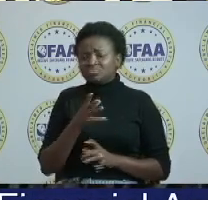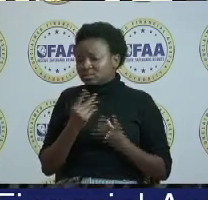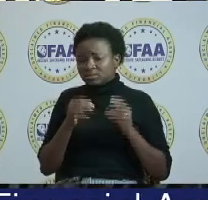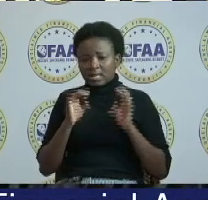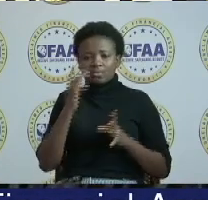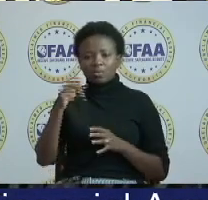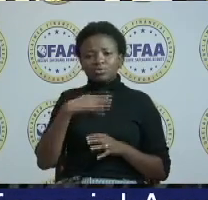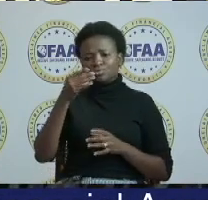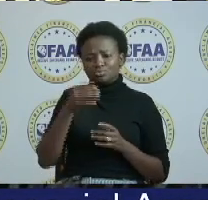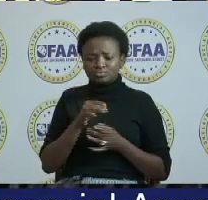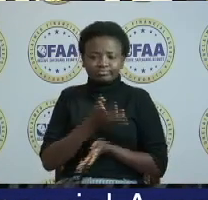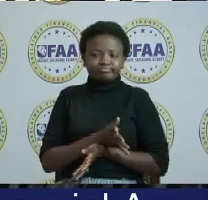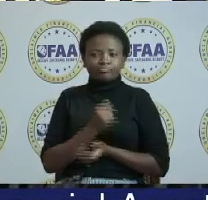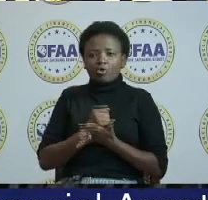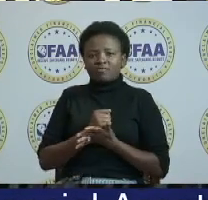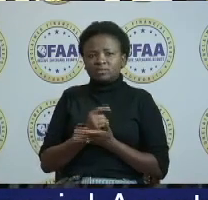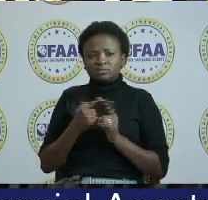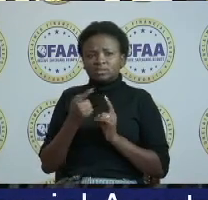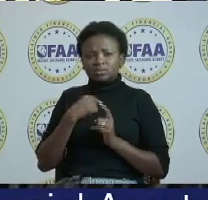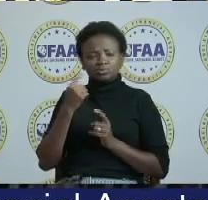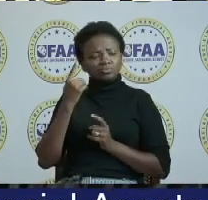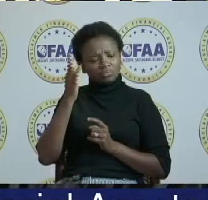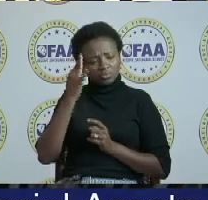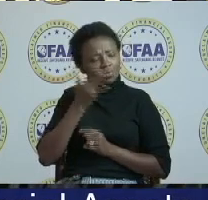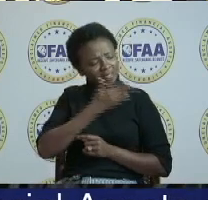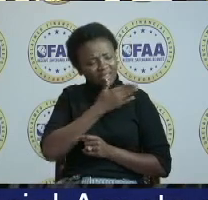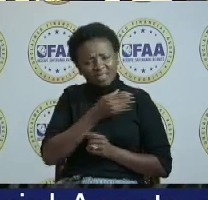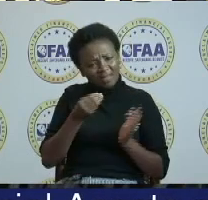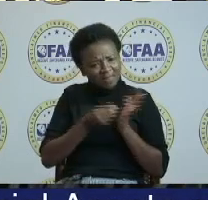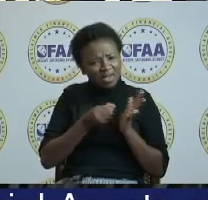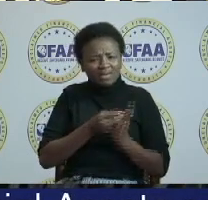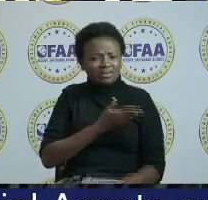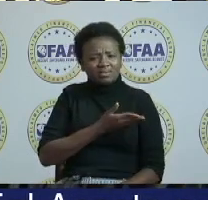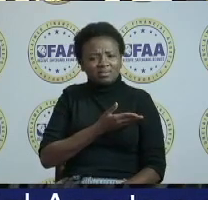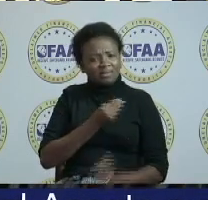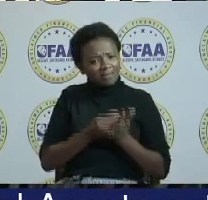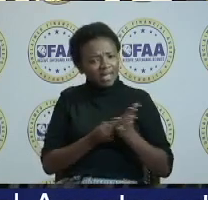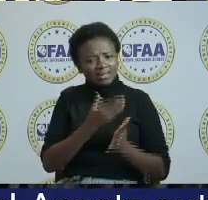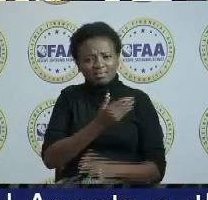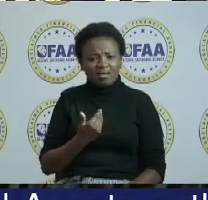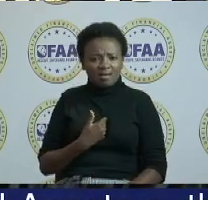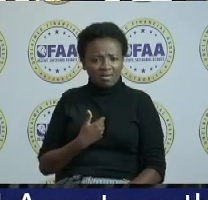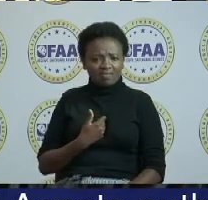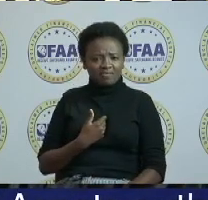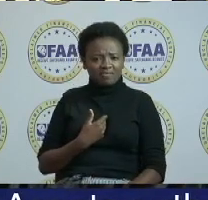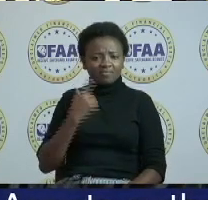should have actually been somebody else's either pocket or bank account or starting up a business or putting in capital for